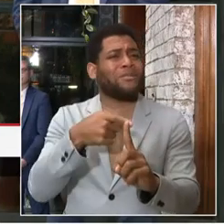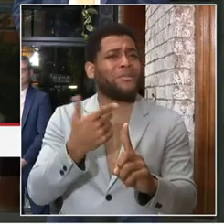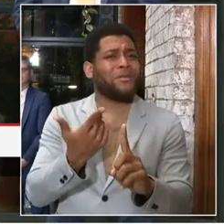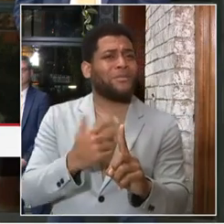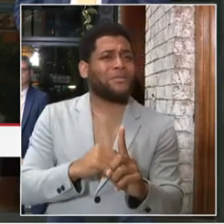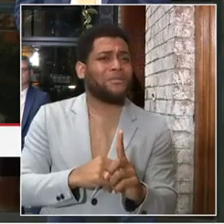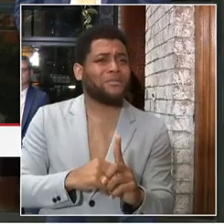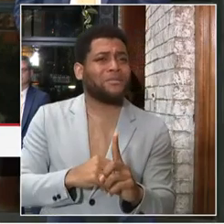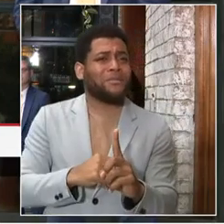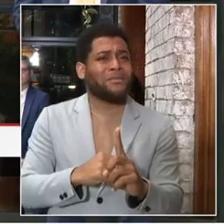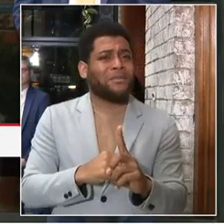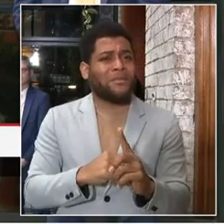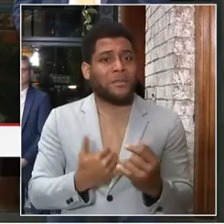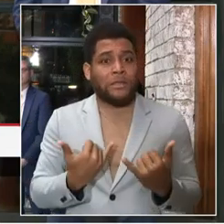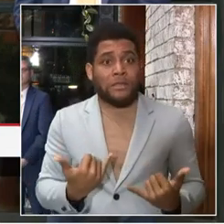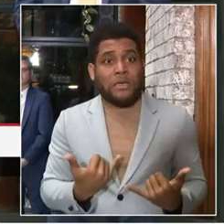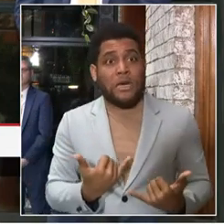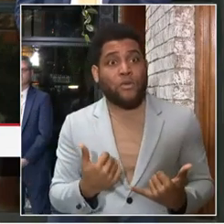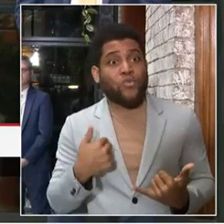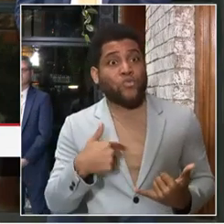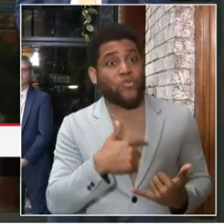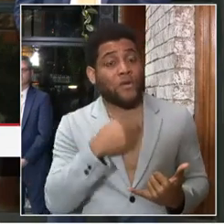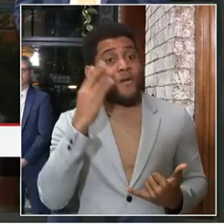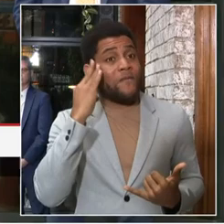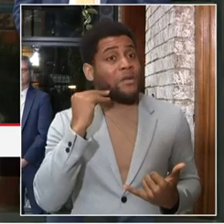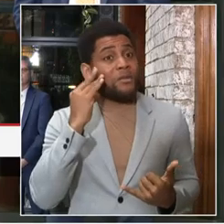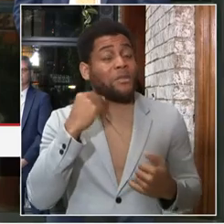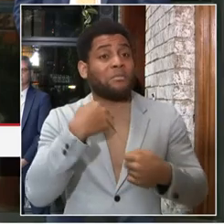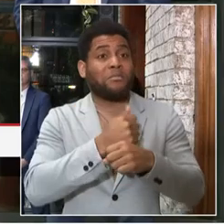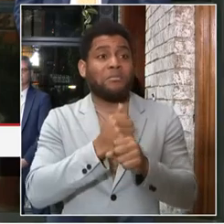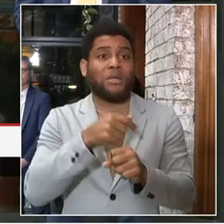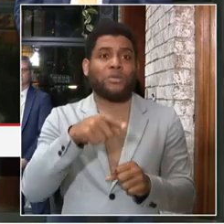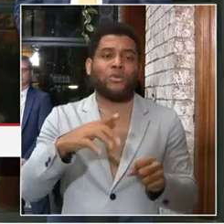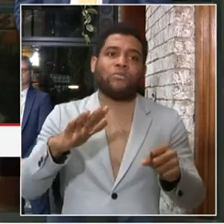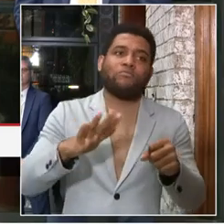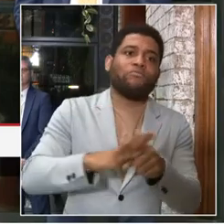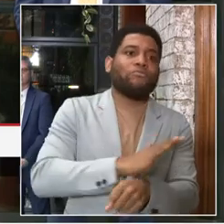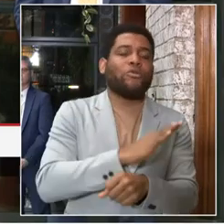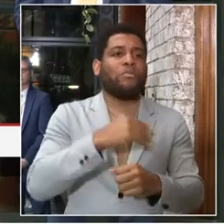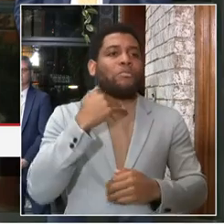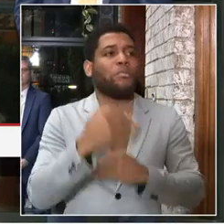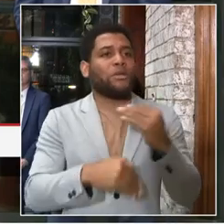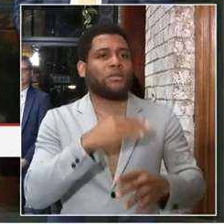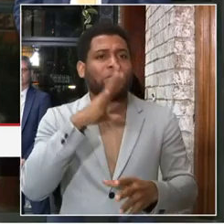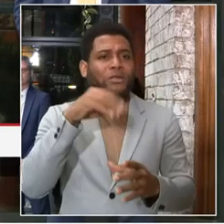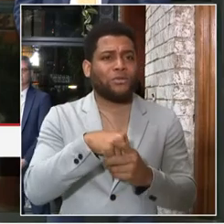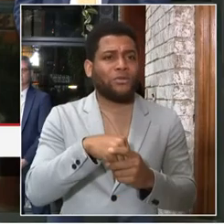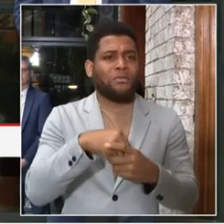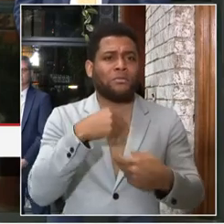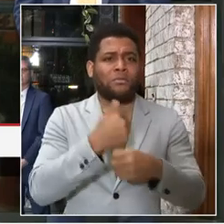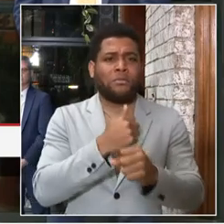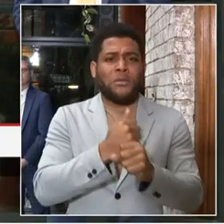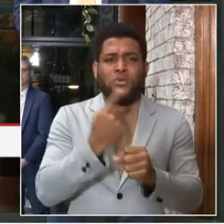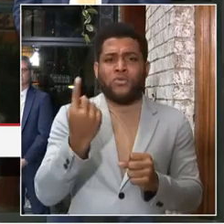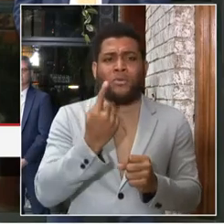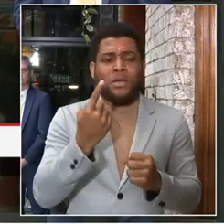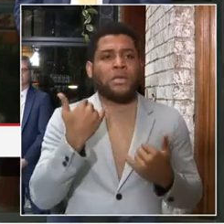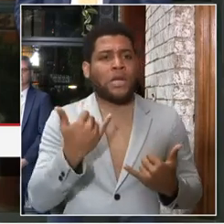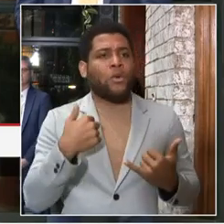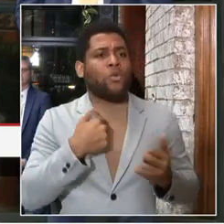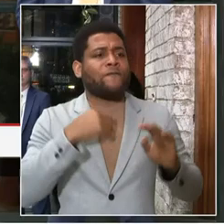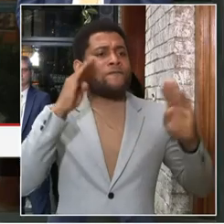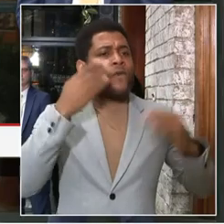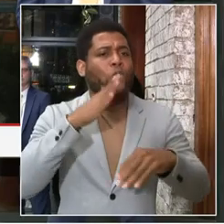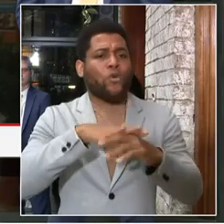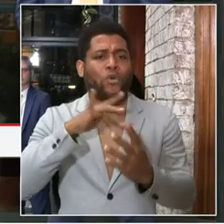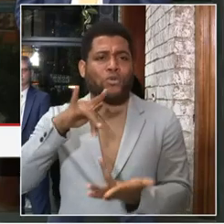that's before us, as far as really making this whole process inclusive and coming out with something that, even though we're focused on tourism, we're not